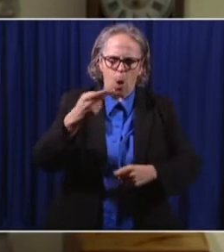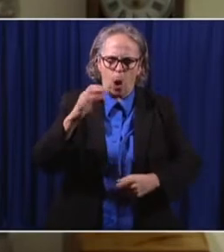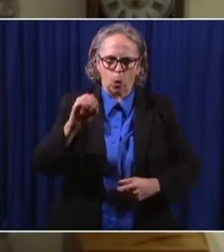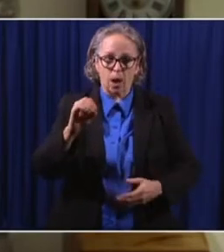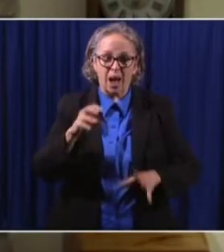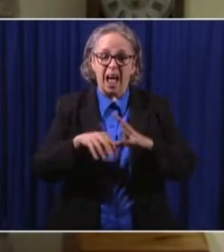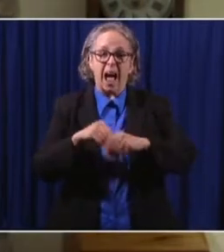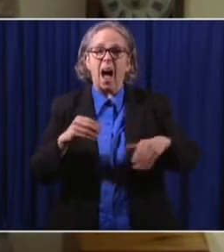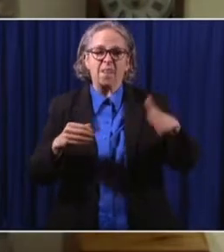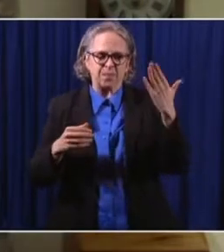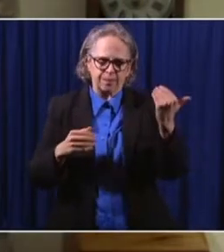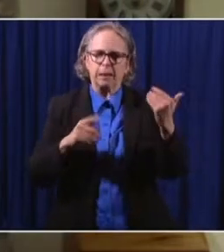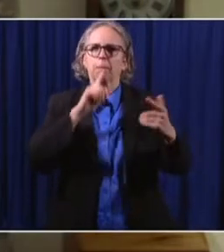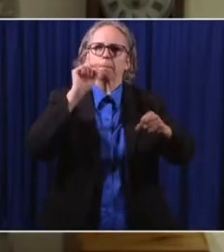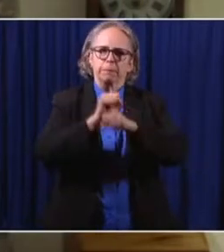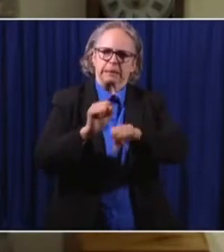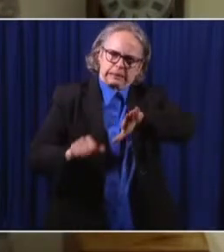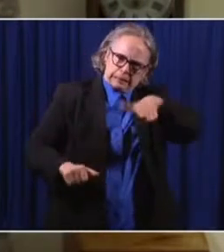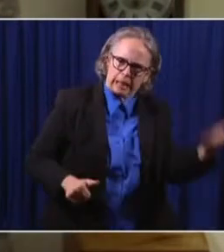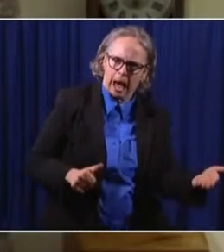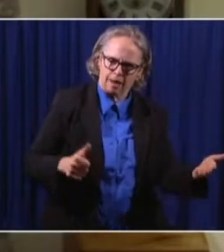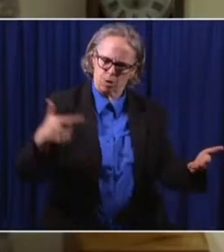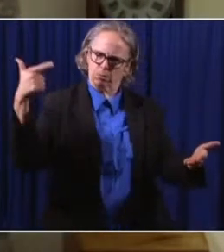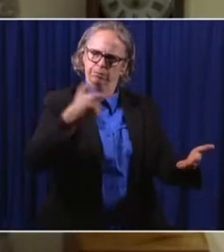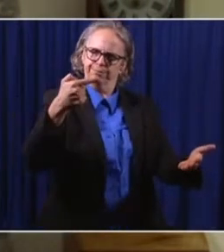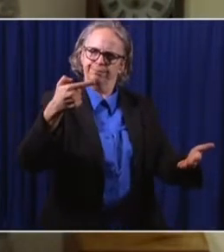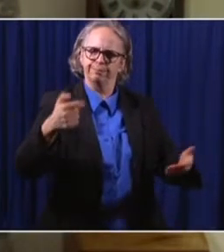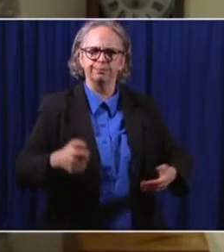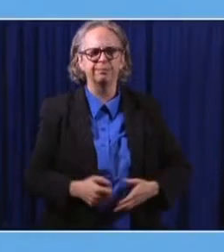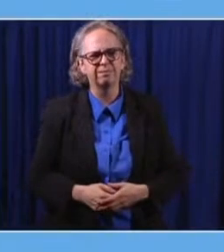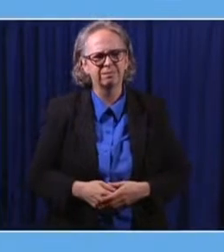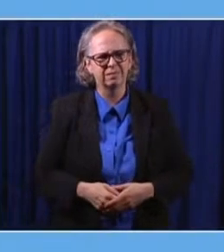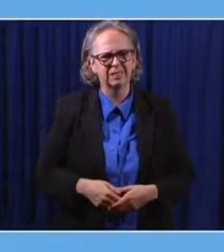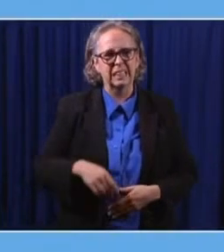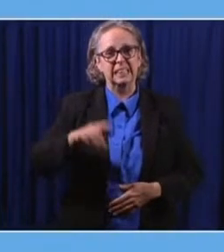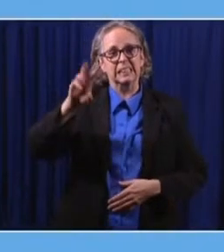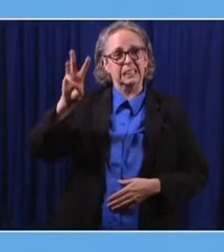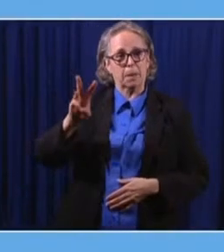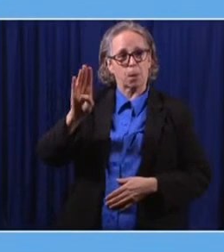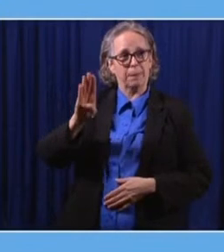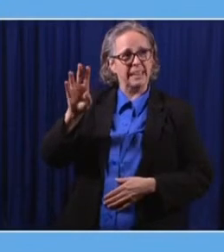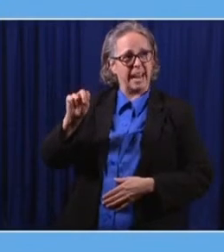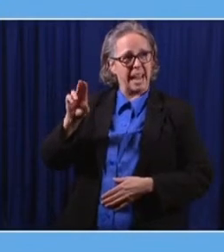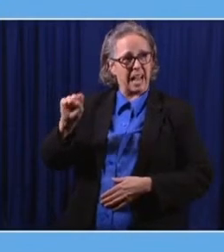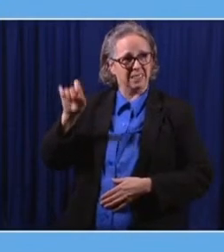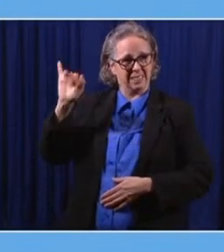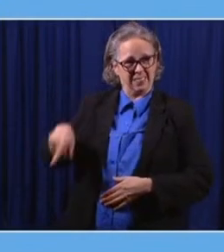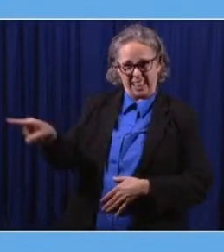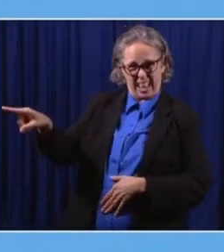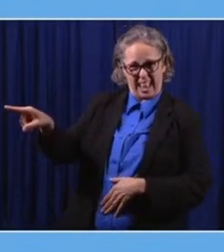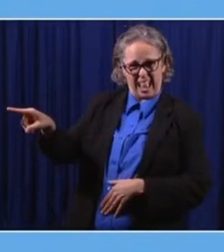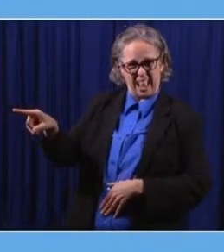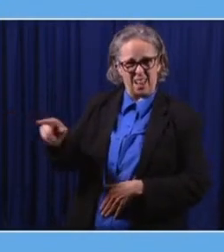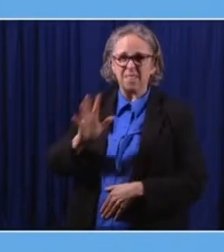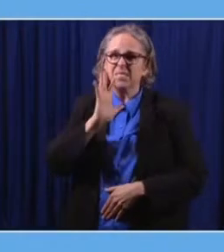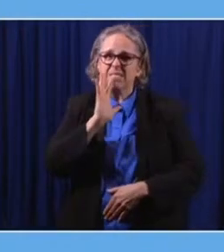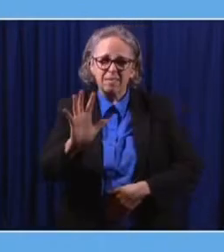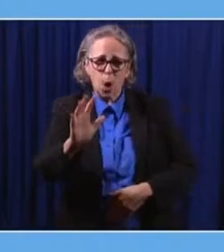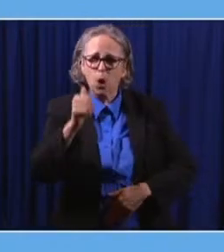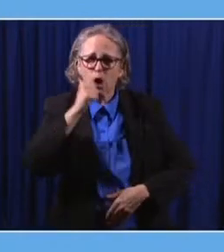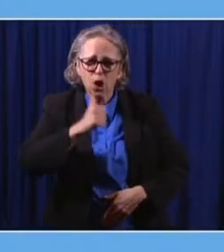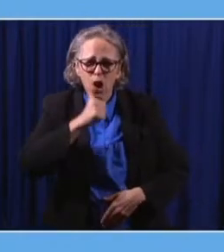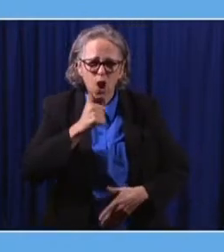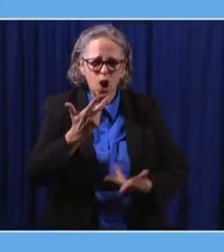died. From WBNS in Columbus, the headline, 5-year-old girl in stable condition after shooting